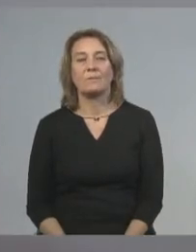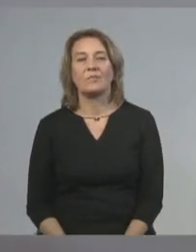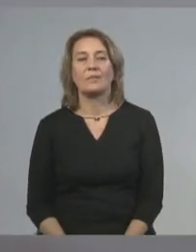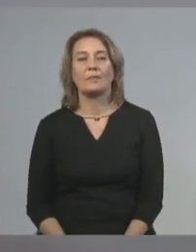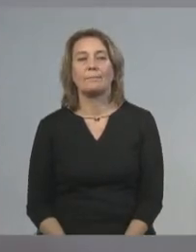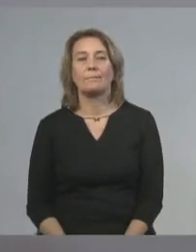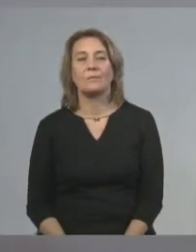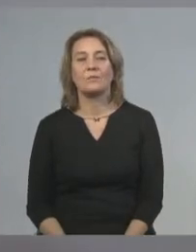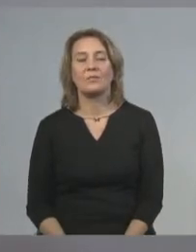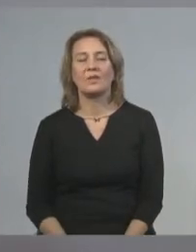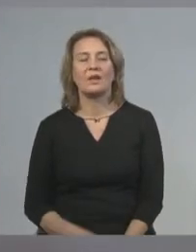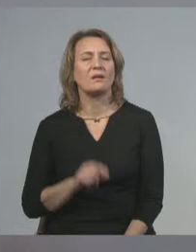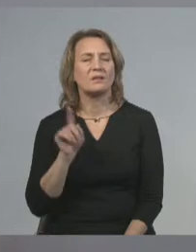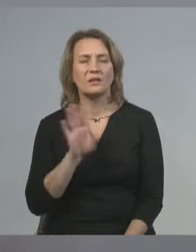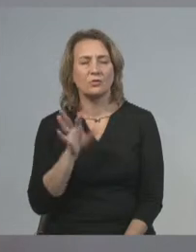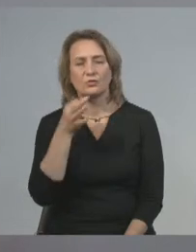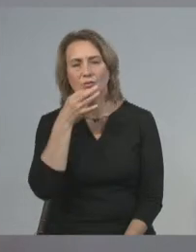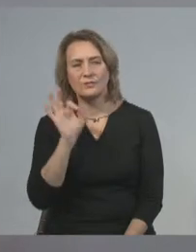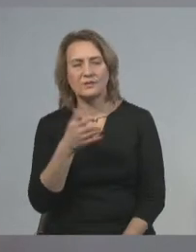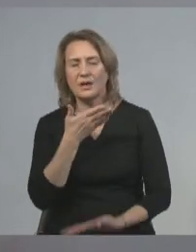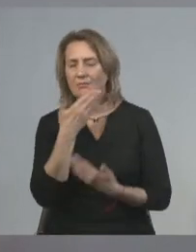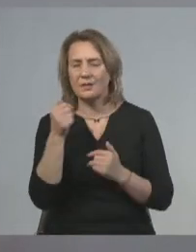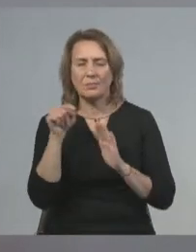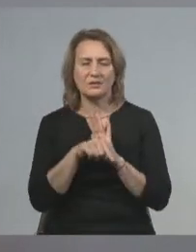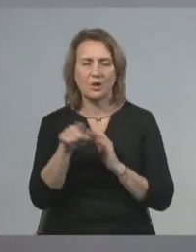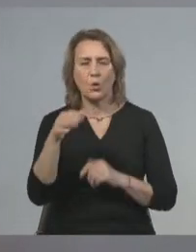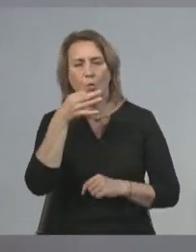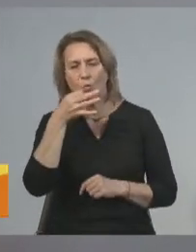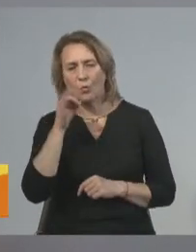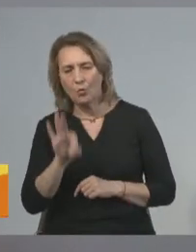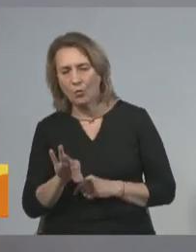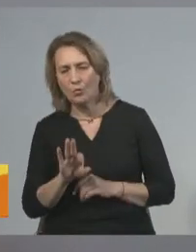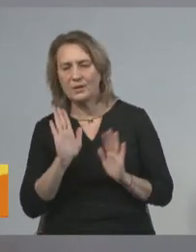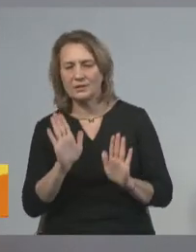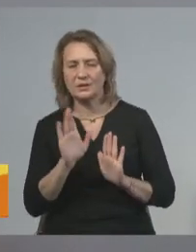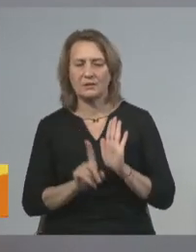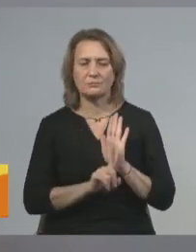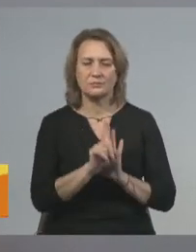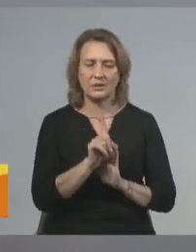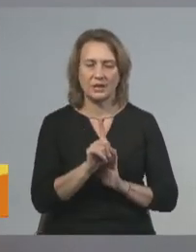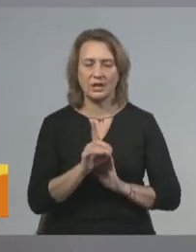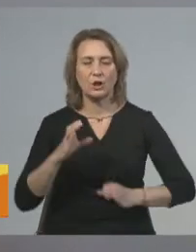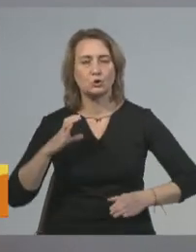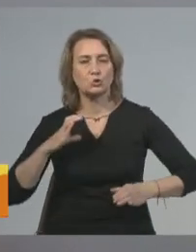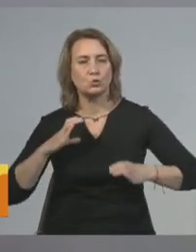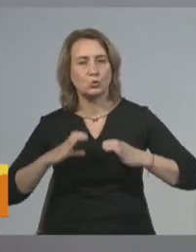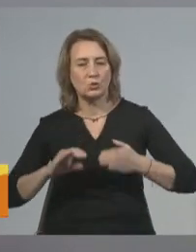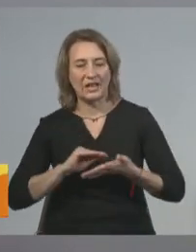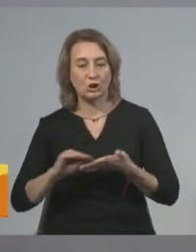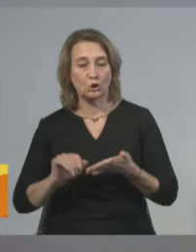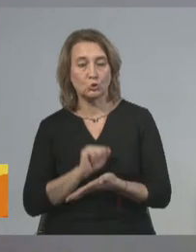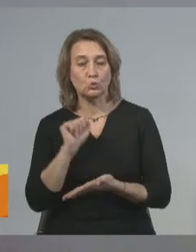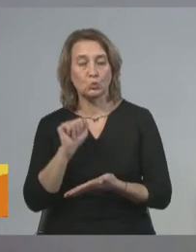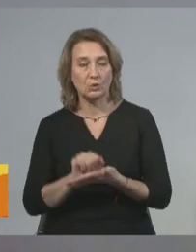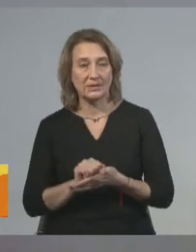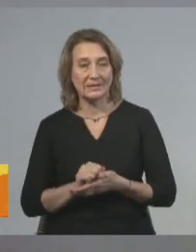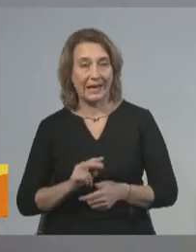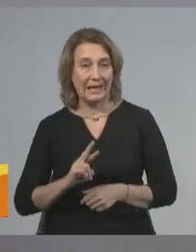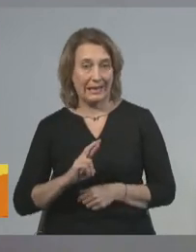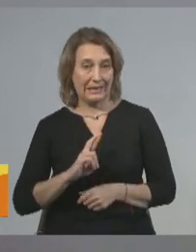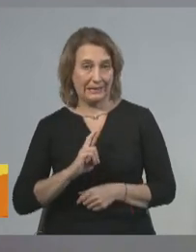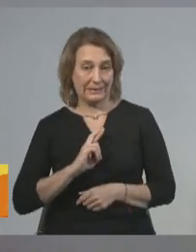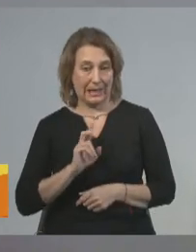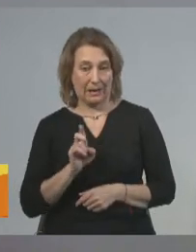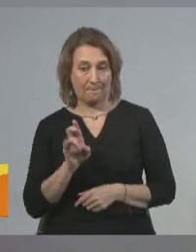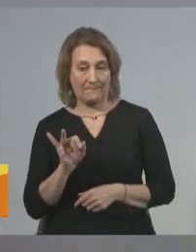are a student and you would like to explore more about this topic i need i probably would like to find more training on